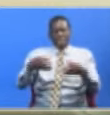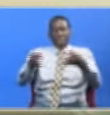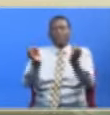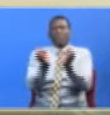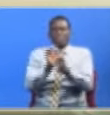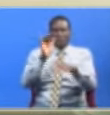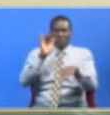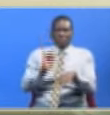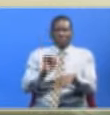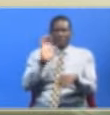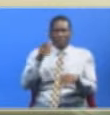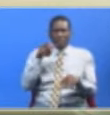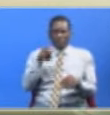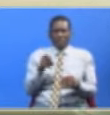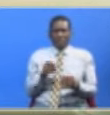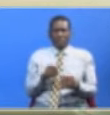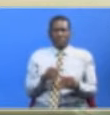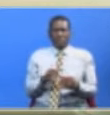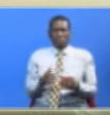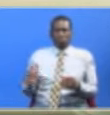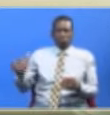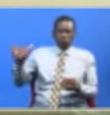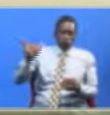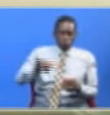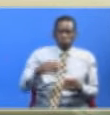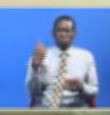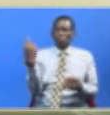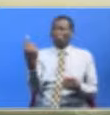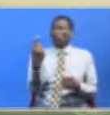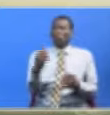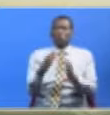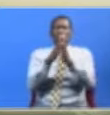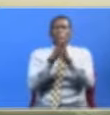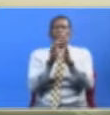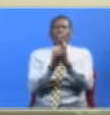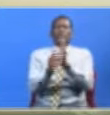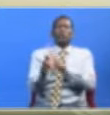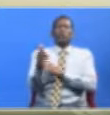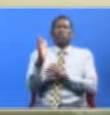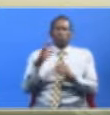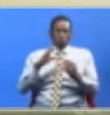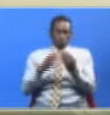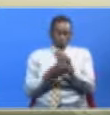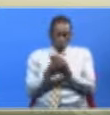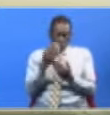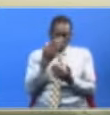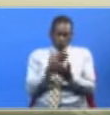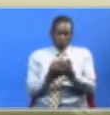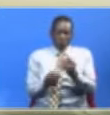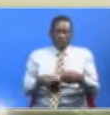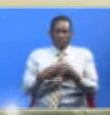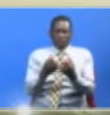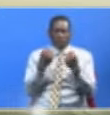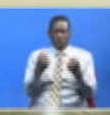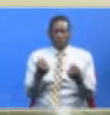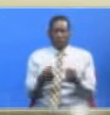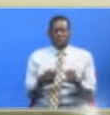this unfortunate accident and pray that God comforts and strengthens them." That is from the First Lady,